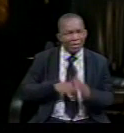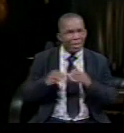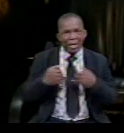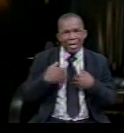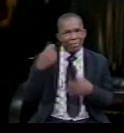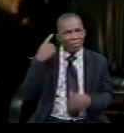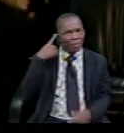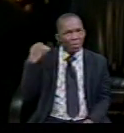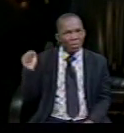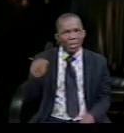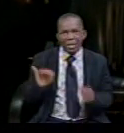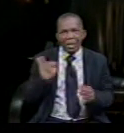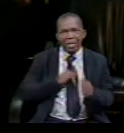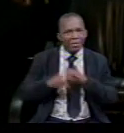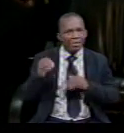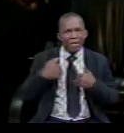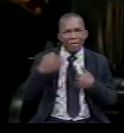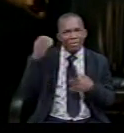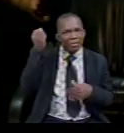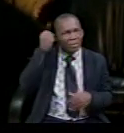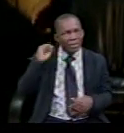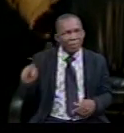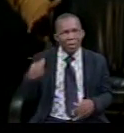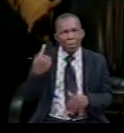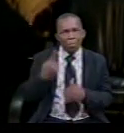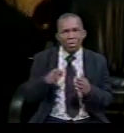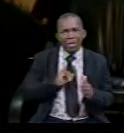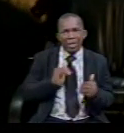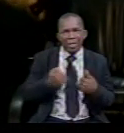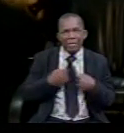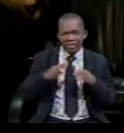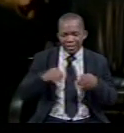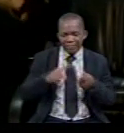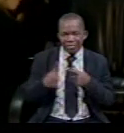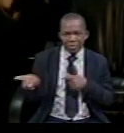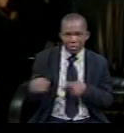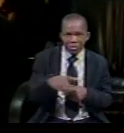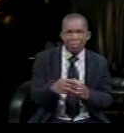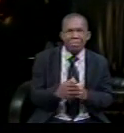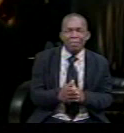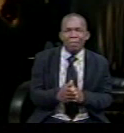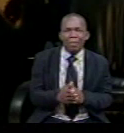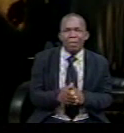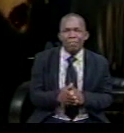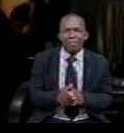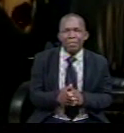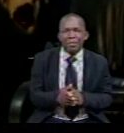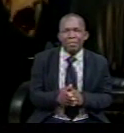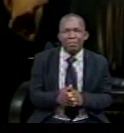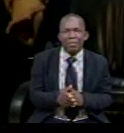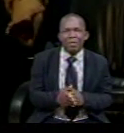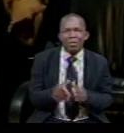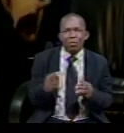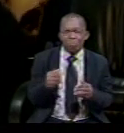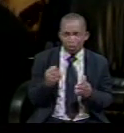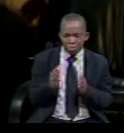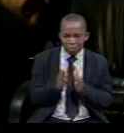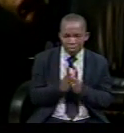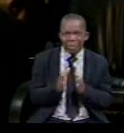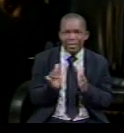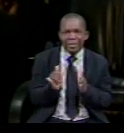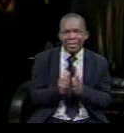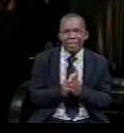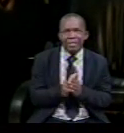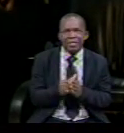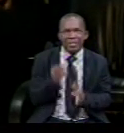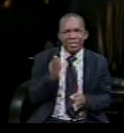We want to open up the portals of our capacity, the portals of our spirits unto the Lord. Lord, if I have nothing,